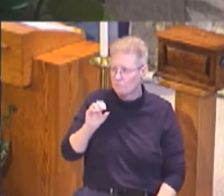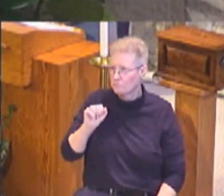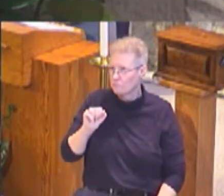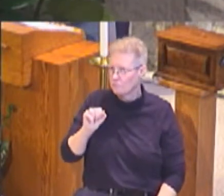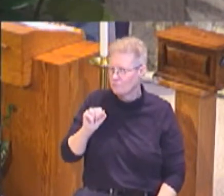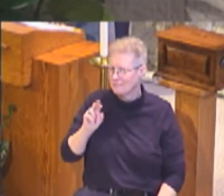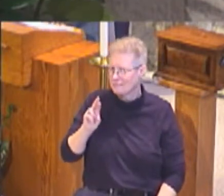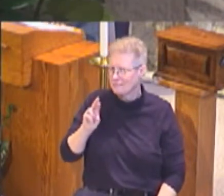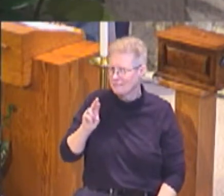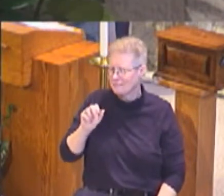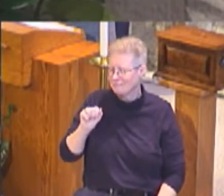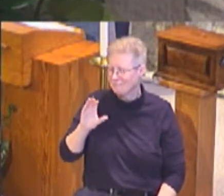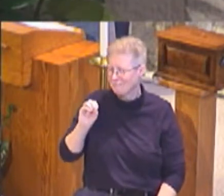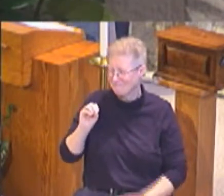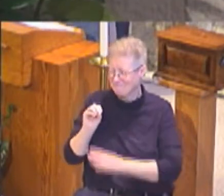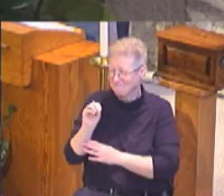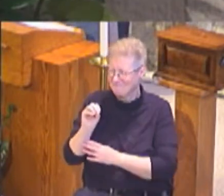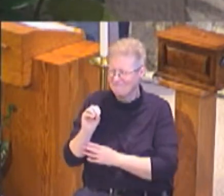scholar, says